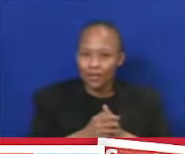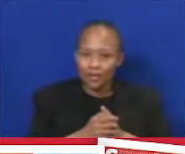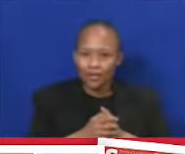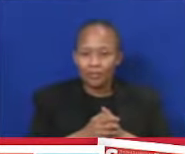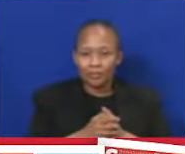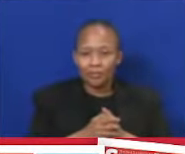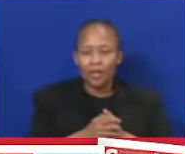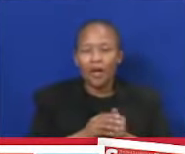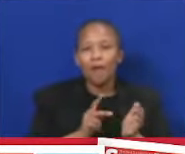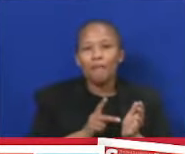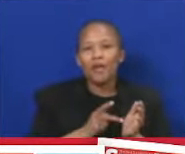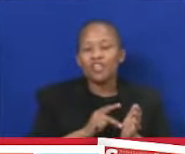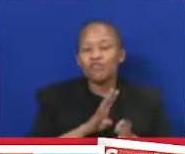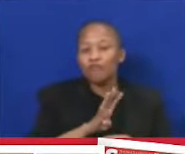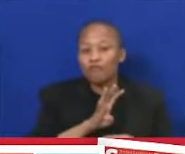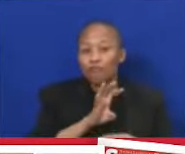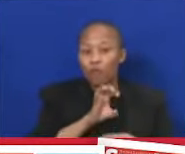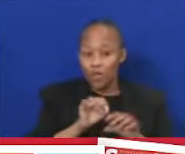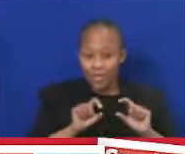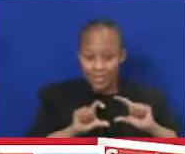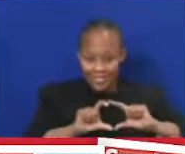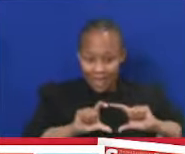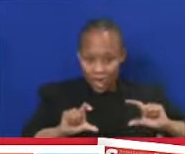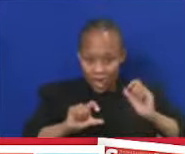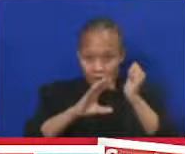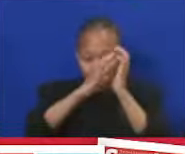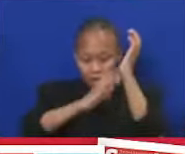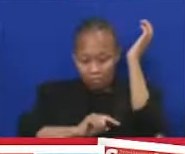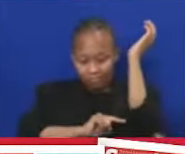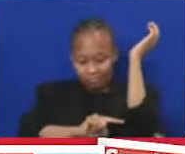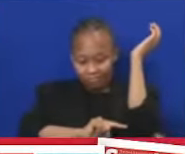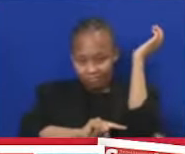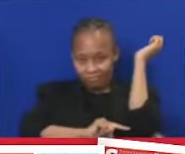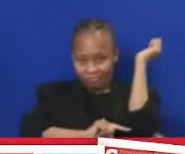that that is your signature that appears at the bottom of the page.